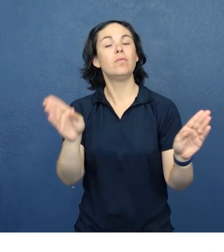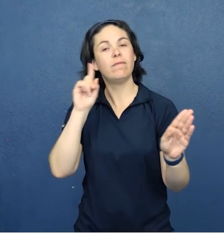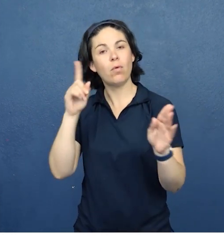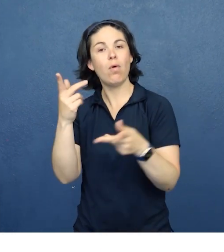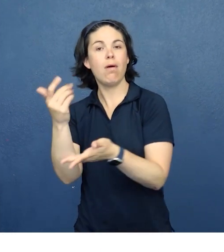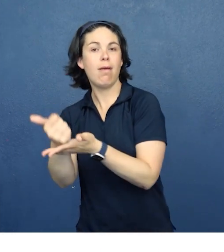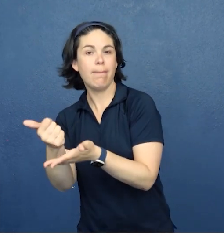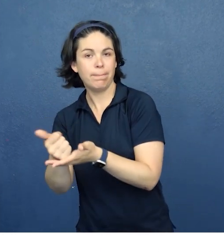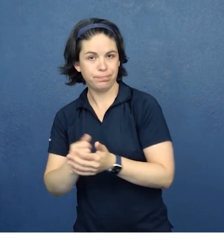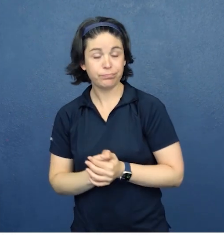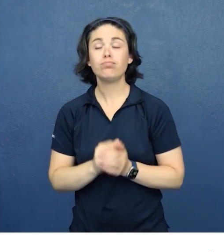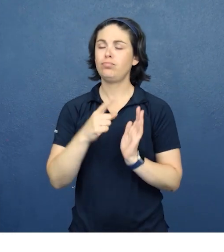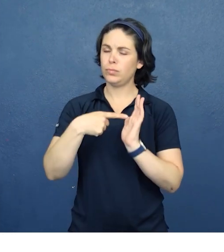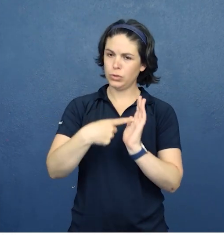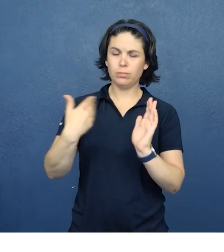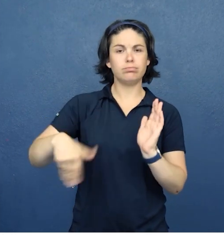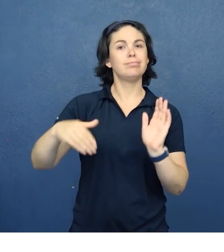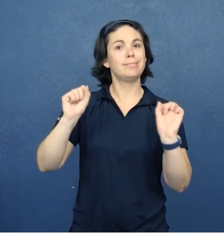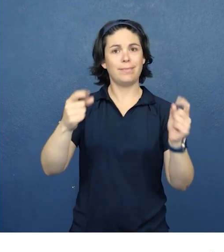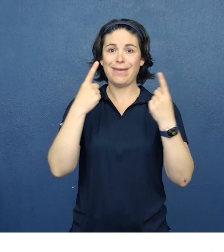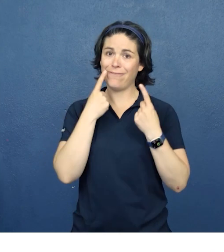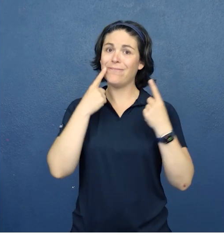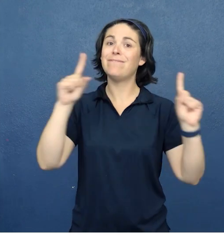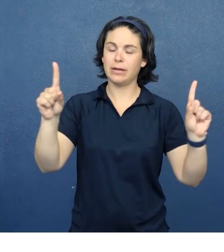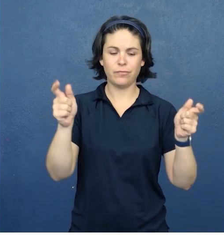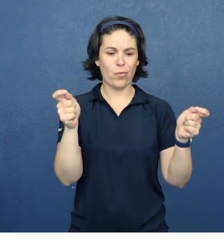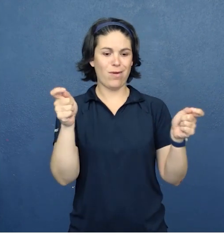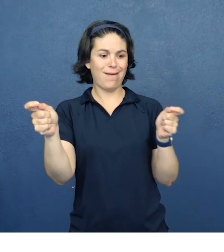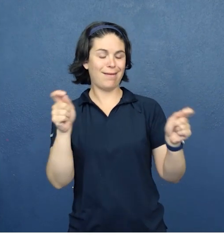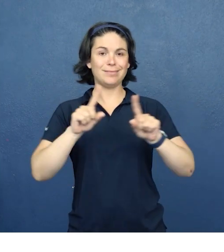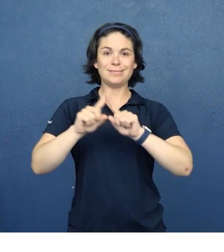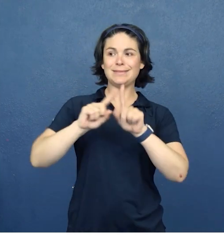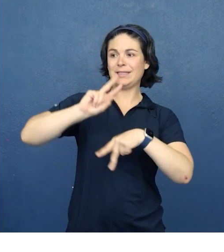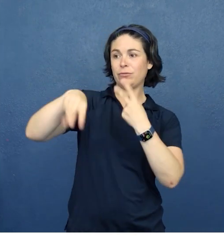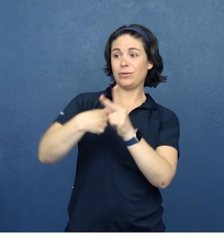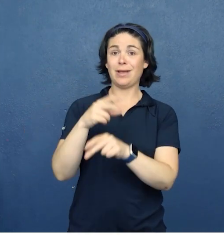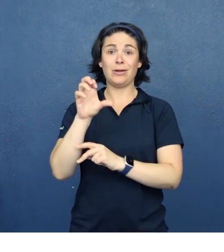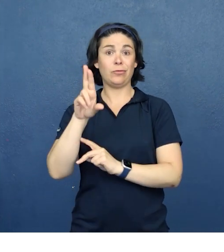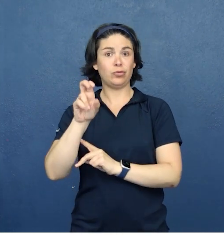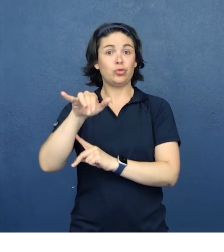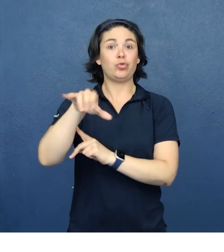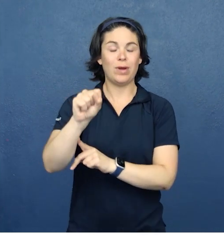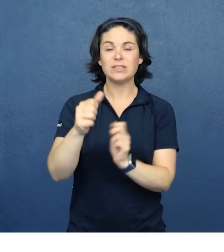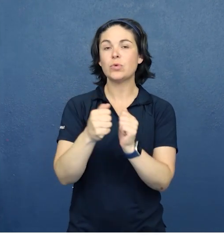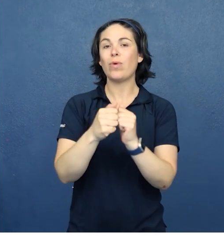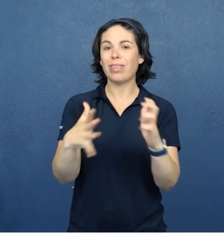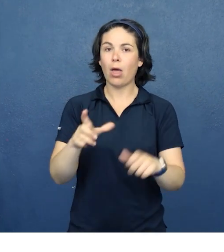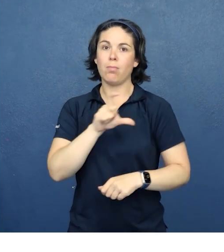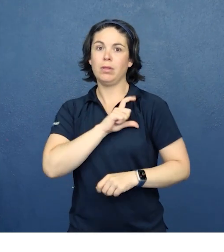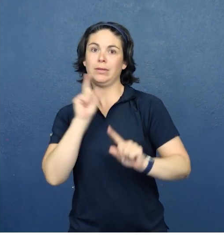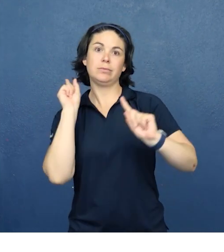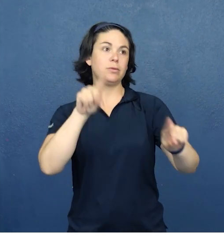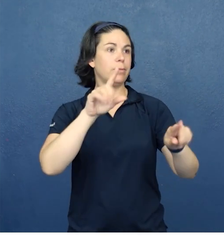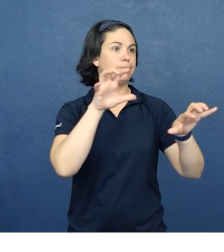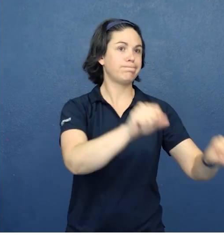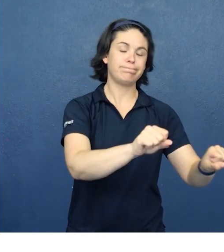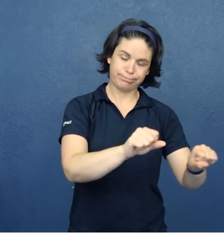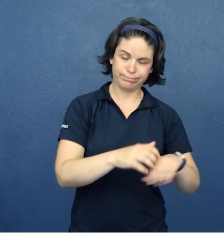inpatient admissions, demonstrating their effectiveness in handling crises without traditional enforcement